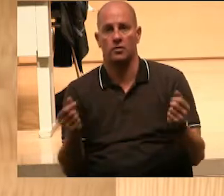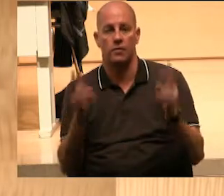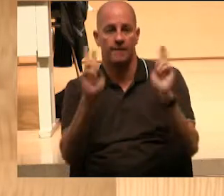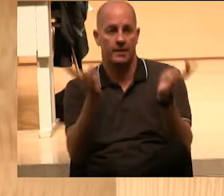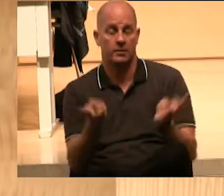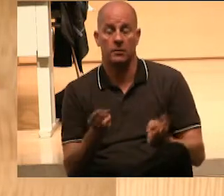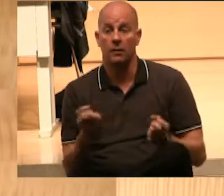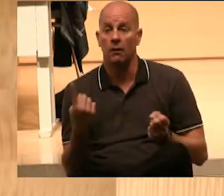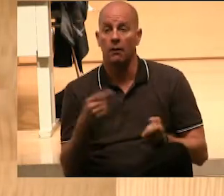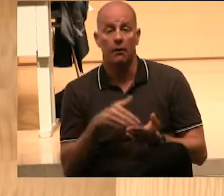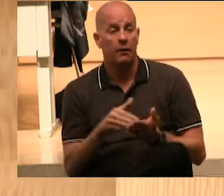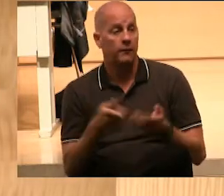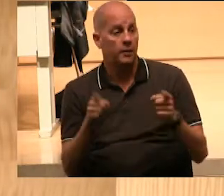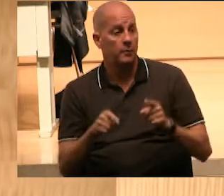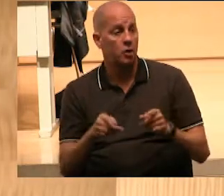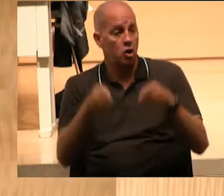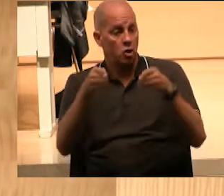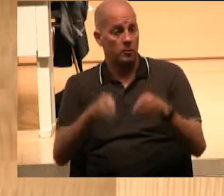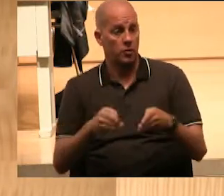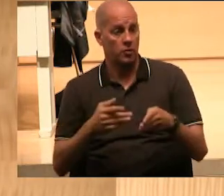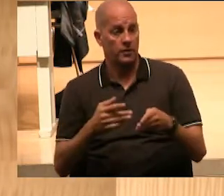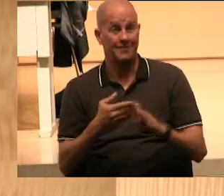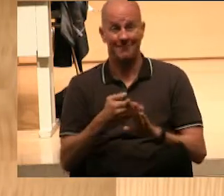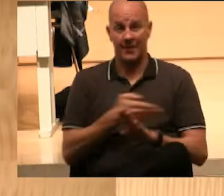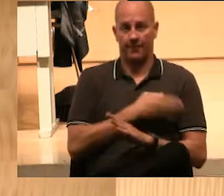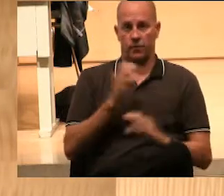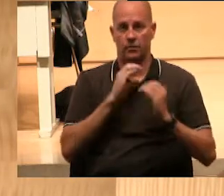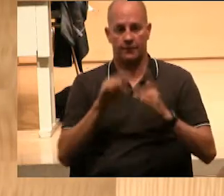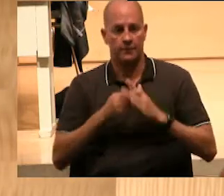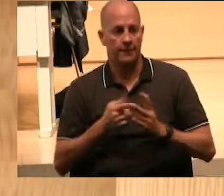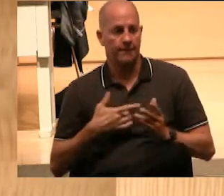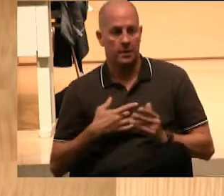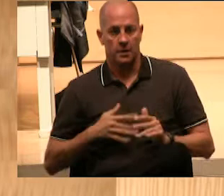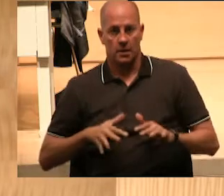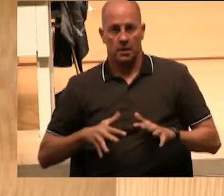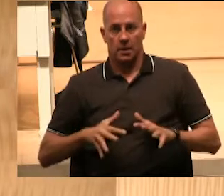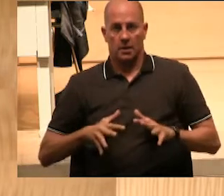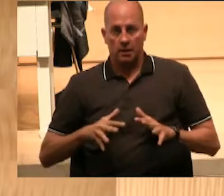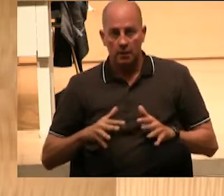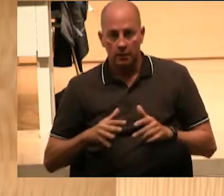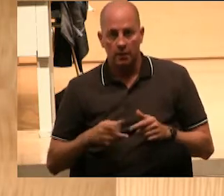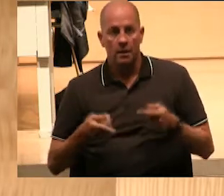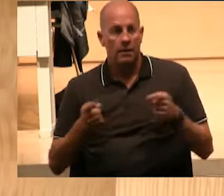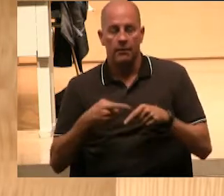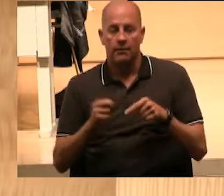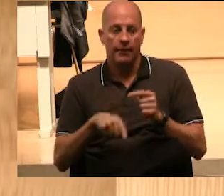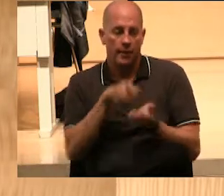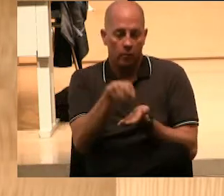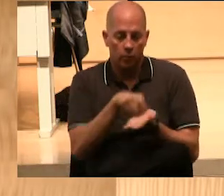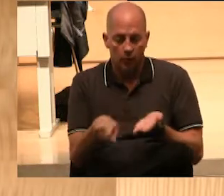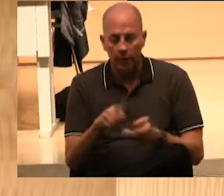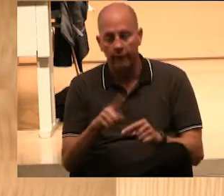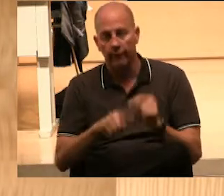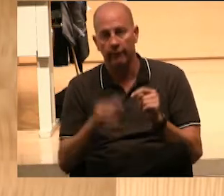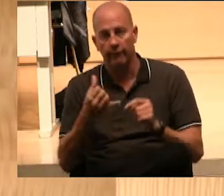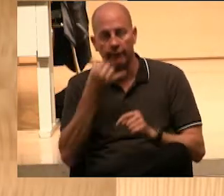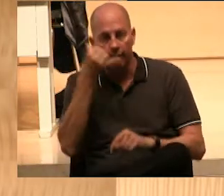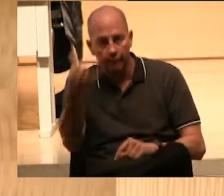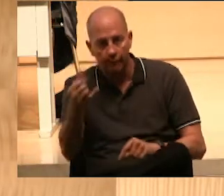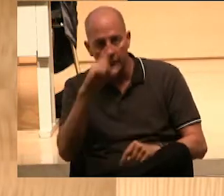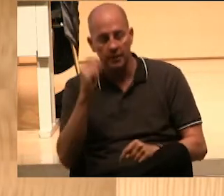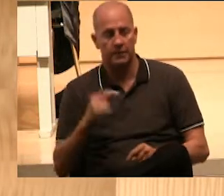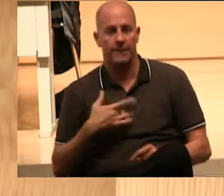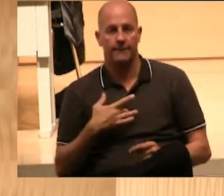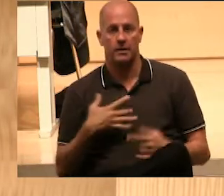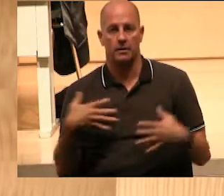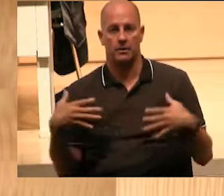a person has extreme anxiety even trying to have a conversation, picking up the phone or writing. So it can cause a lot of problems if there